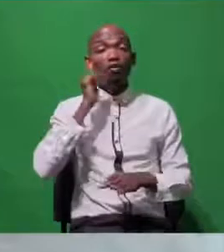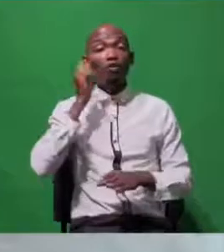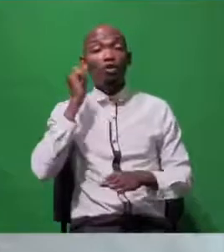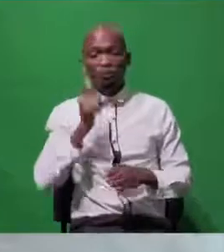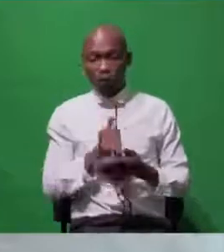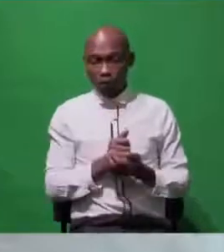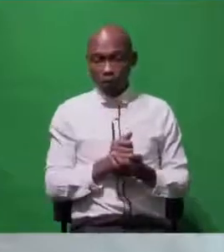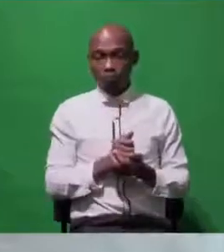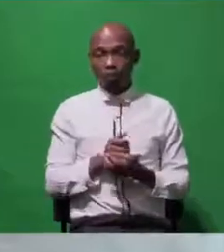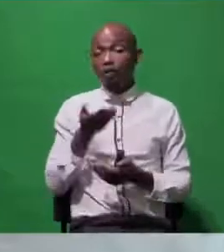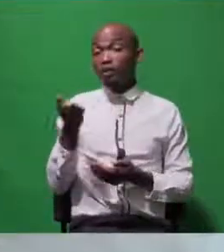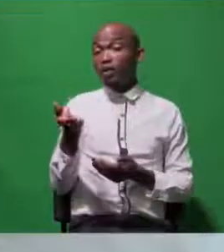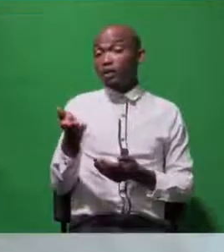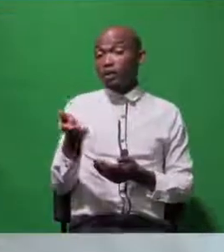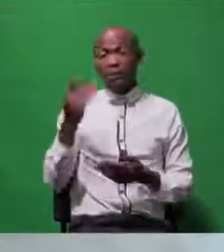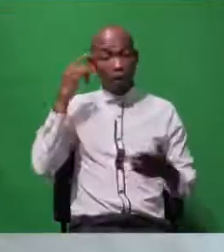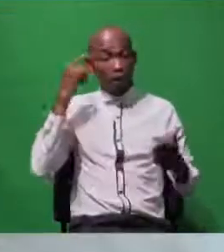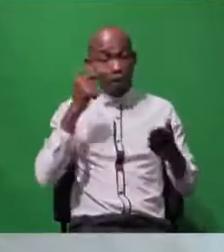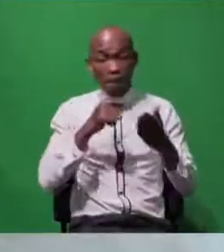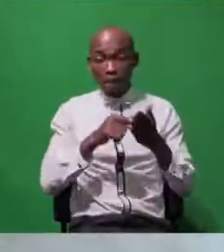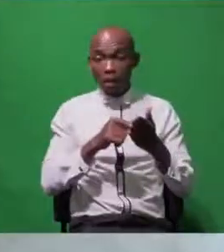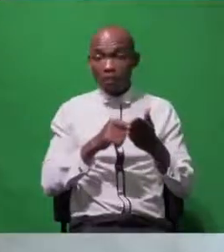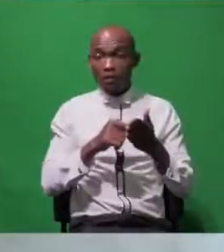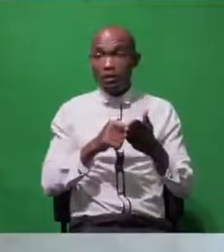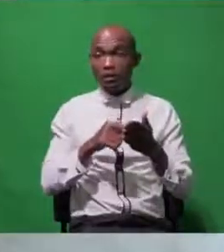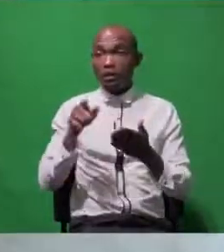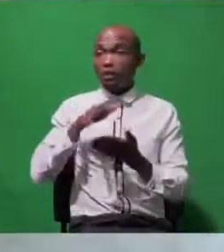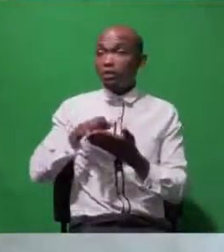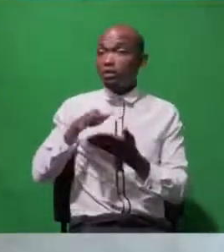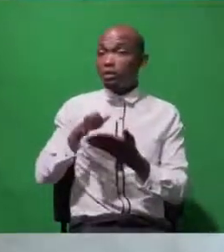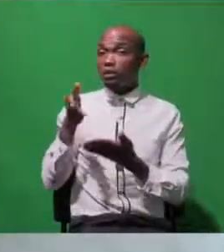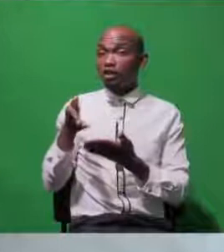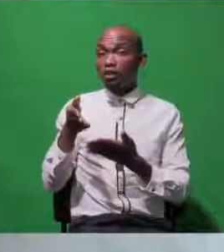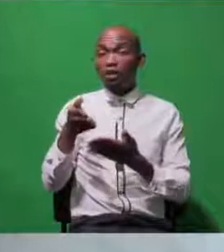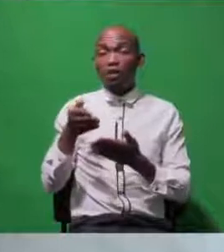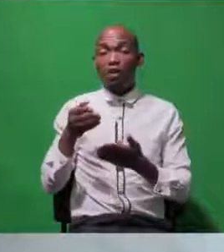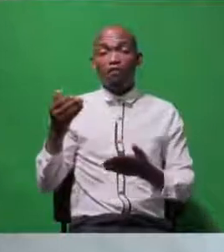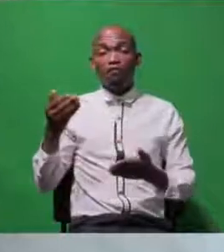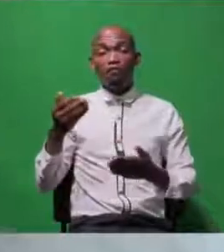culture. Here we mean introduction of foreign language.